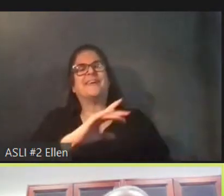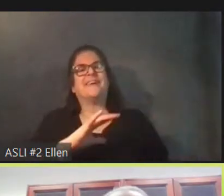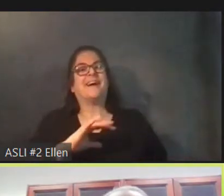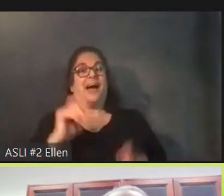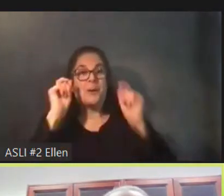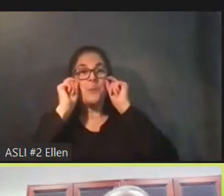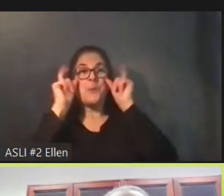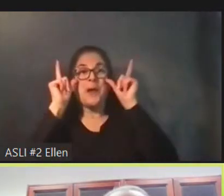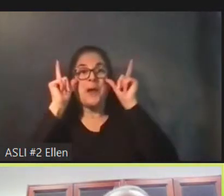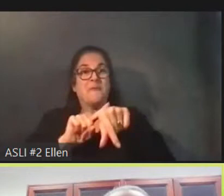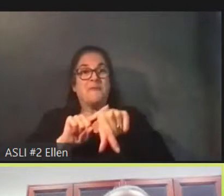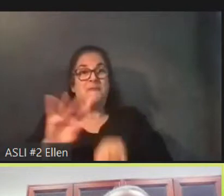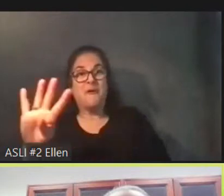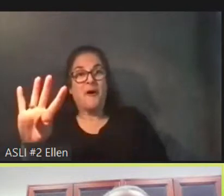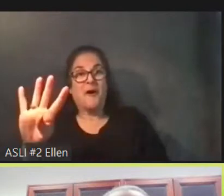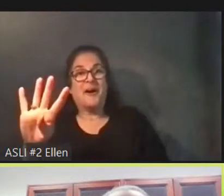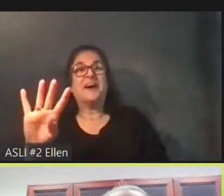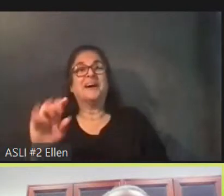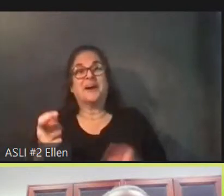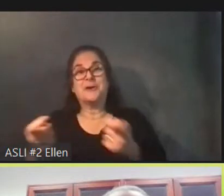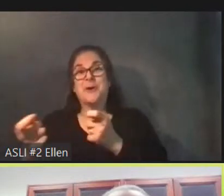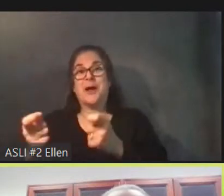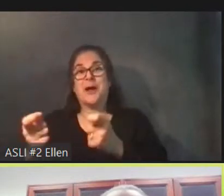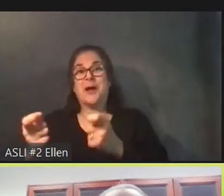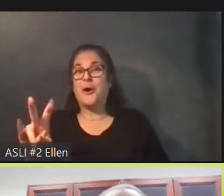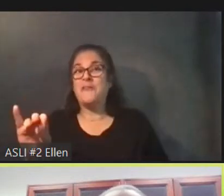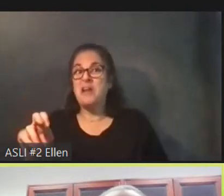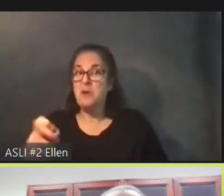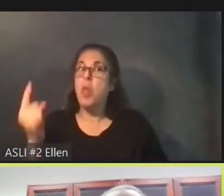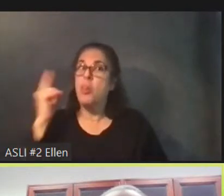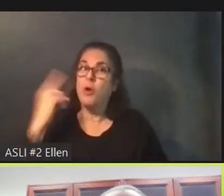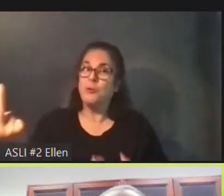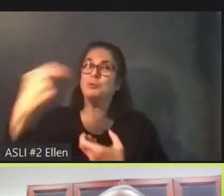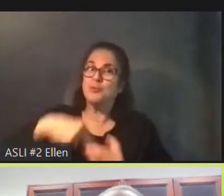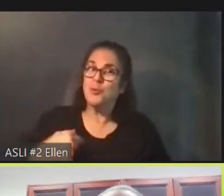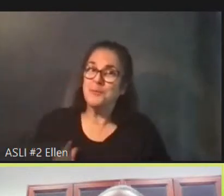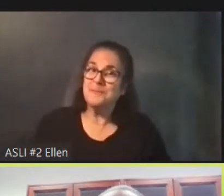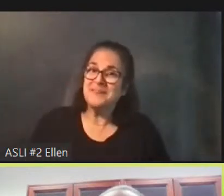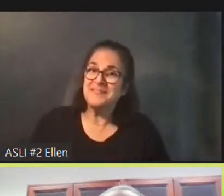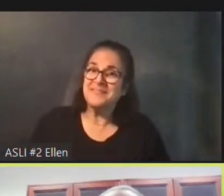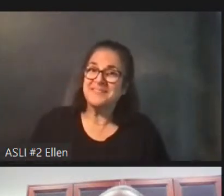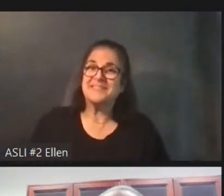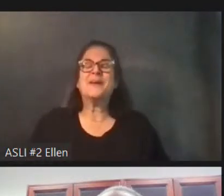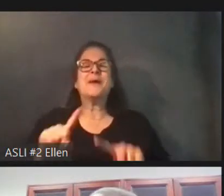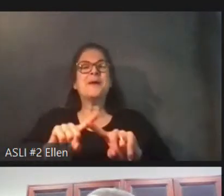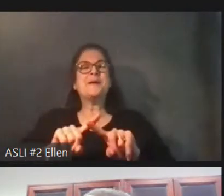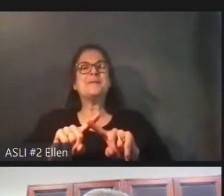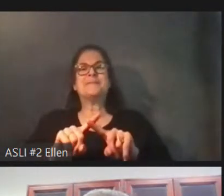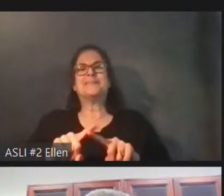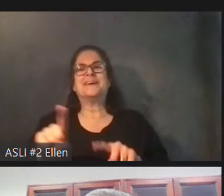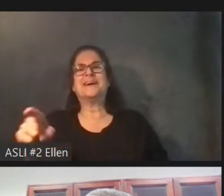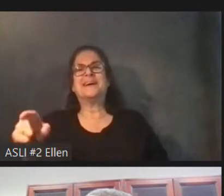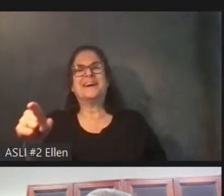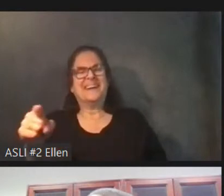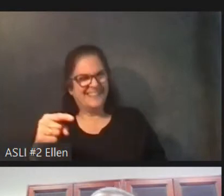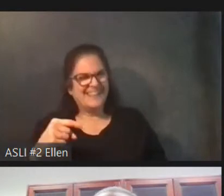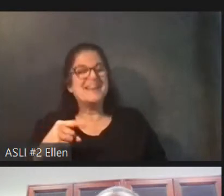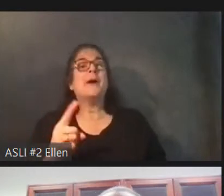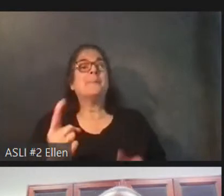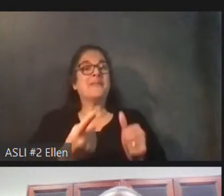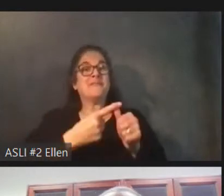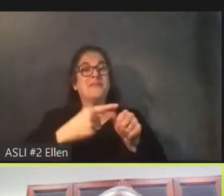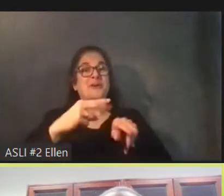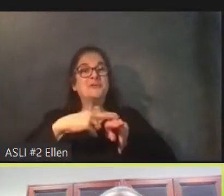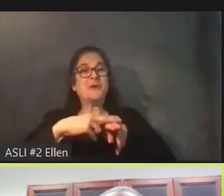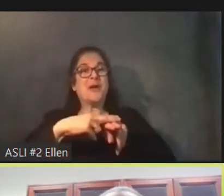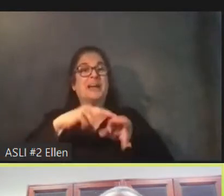o'clock, Director Irvine. I thought you were going to be there with me, but we caught the first train and enjoyed